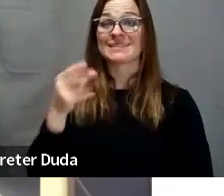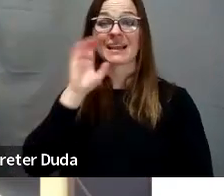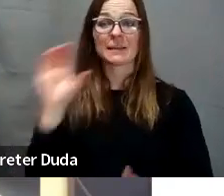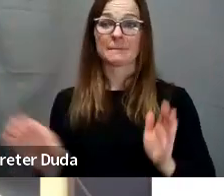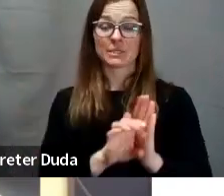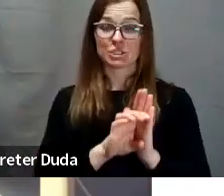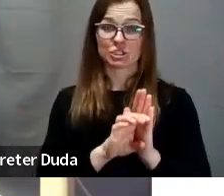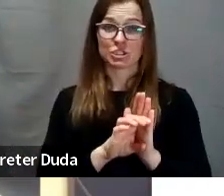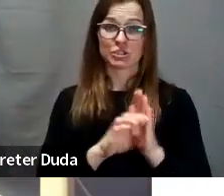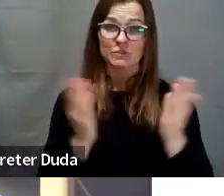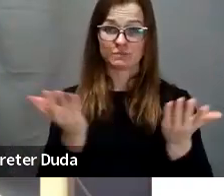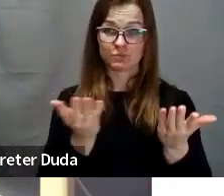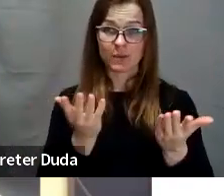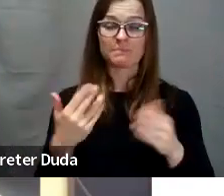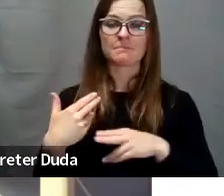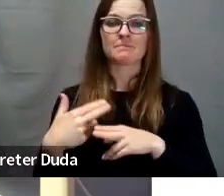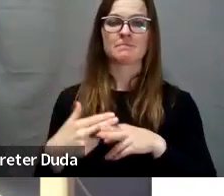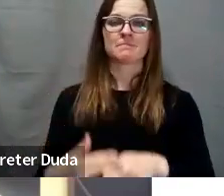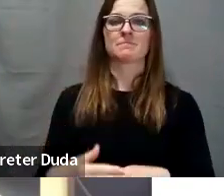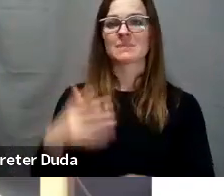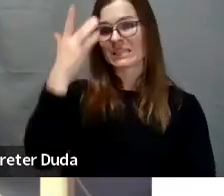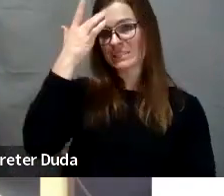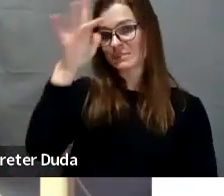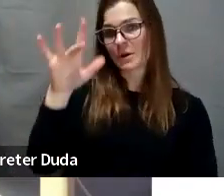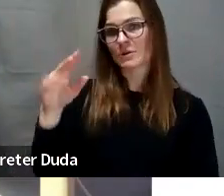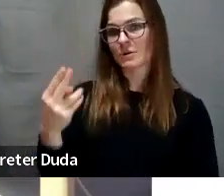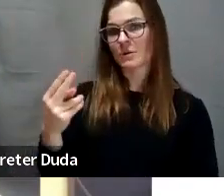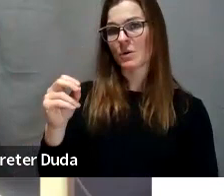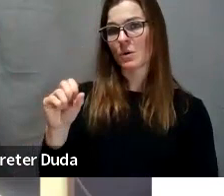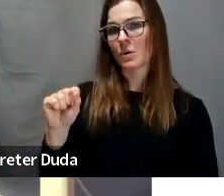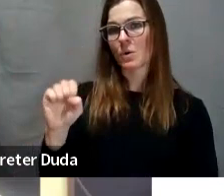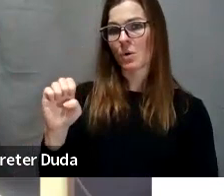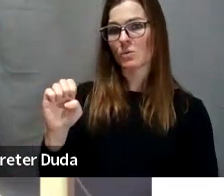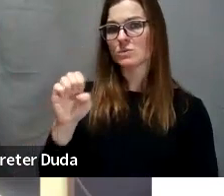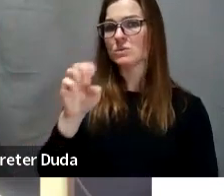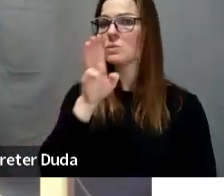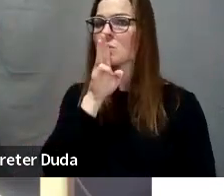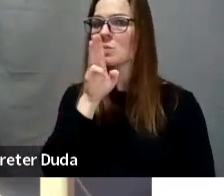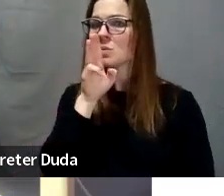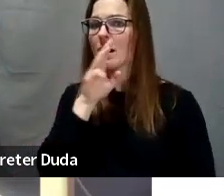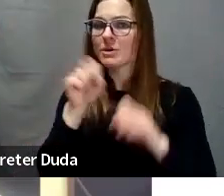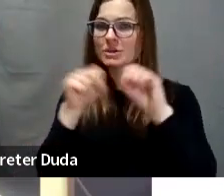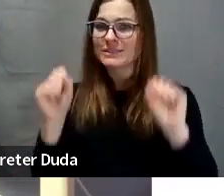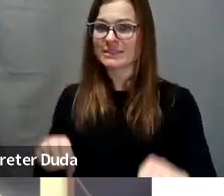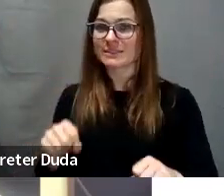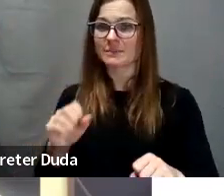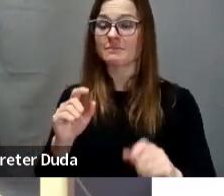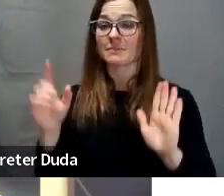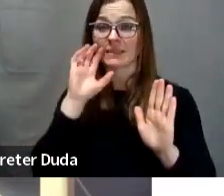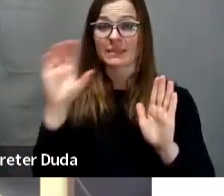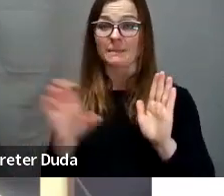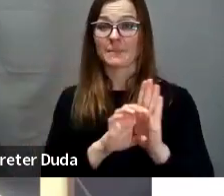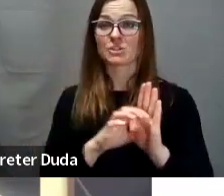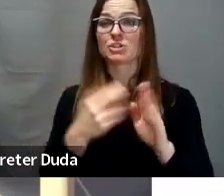is of what they call a smart hose watering system. The one shown by here is